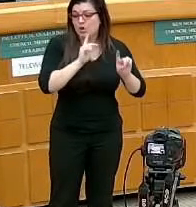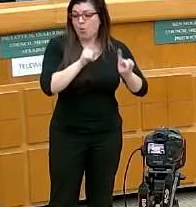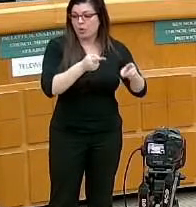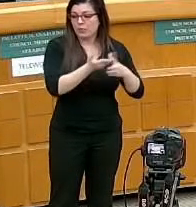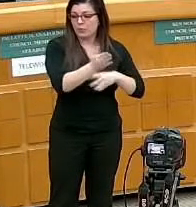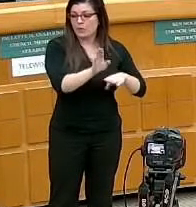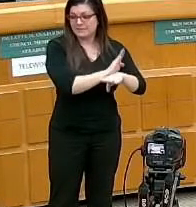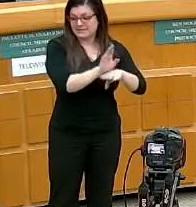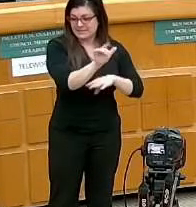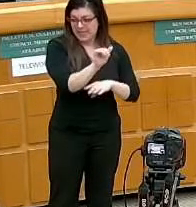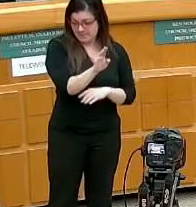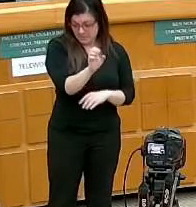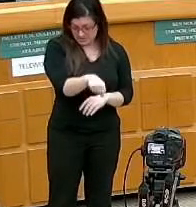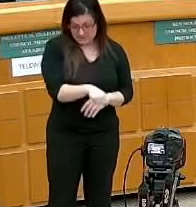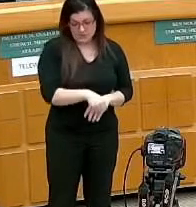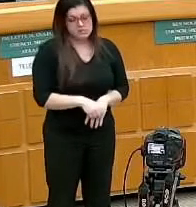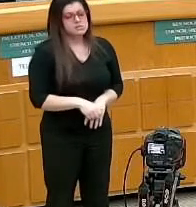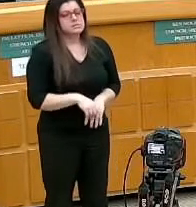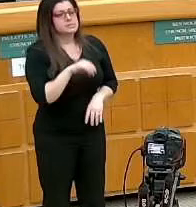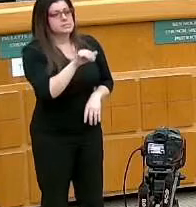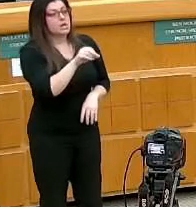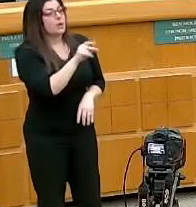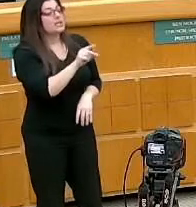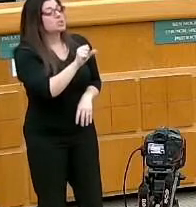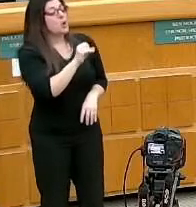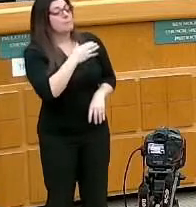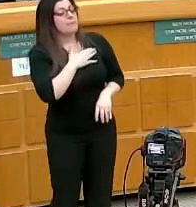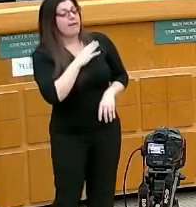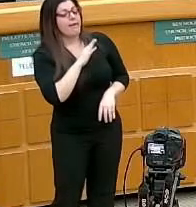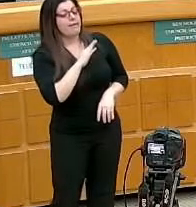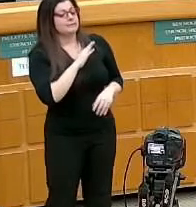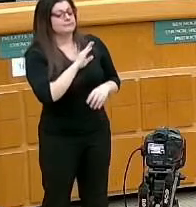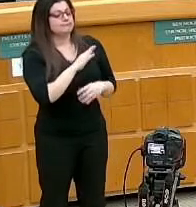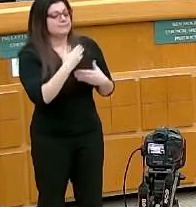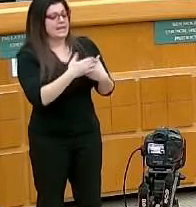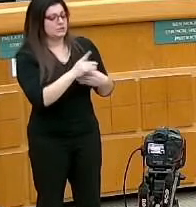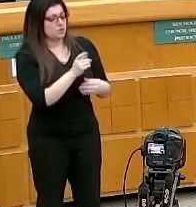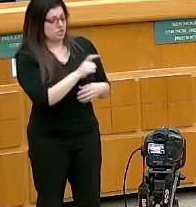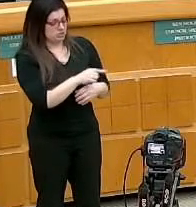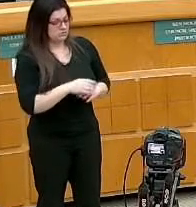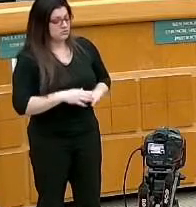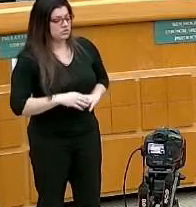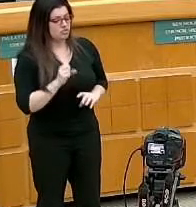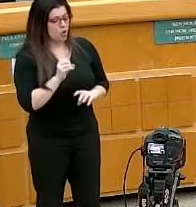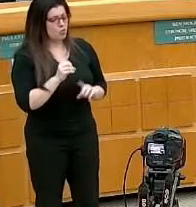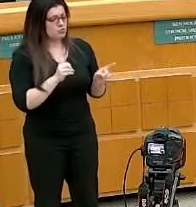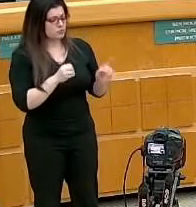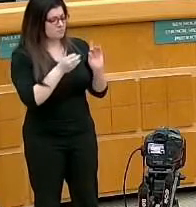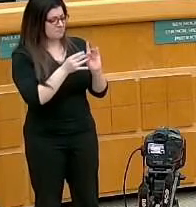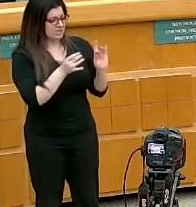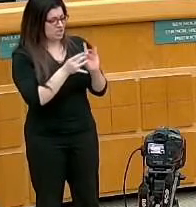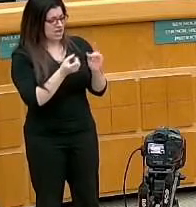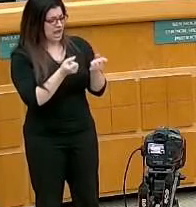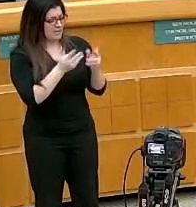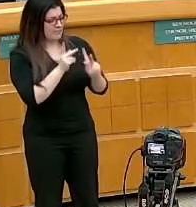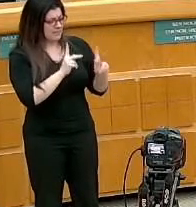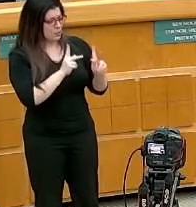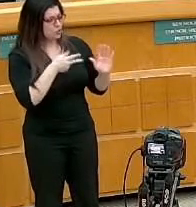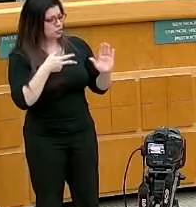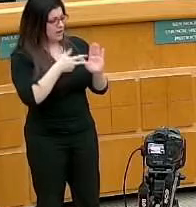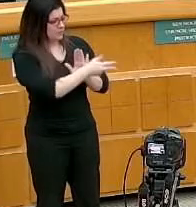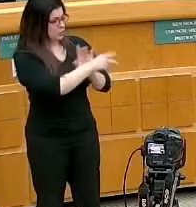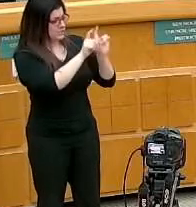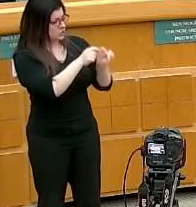I guess the next question I have is, given the numbers that we're testing, for instance, it was yesterday, I believe it